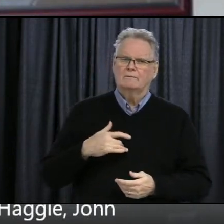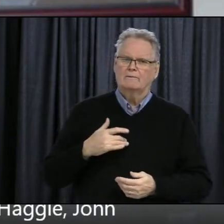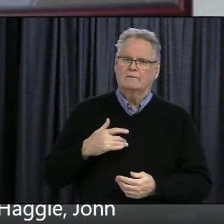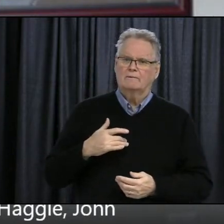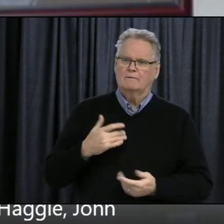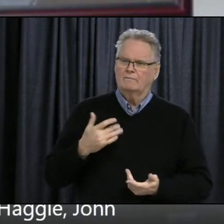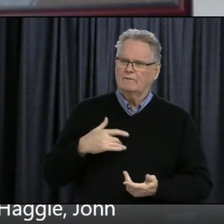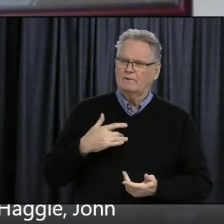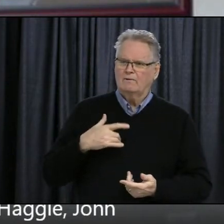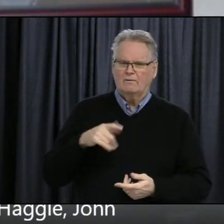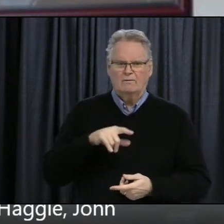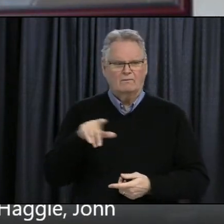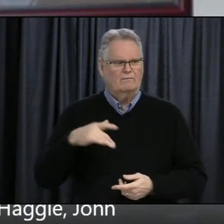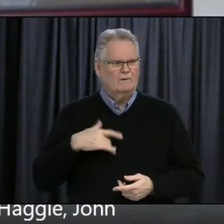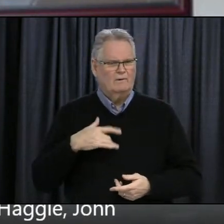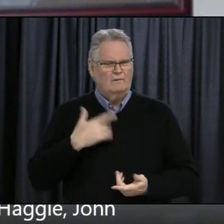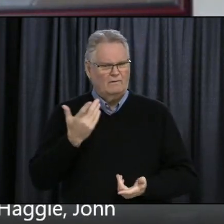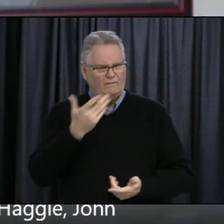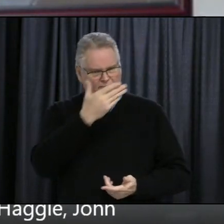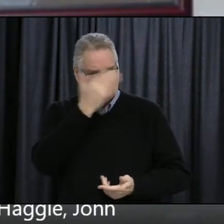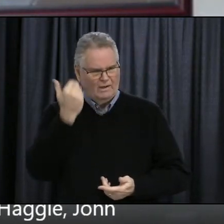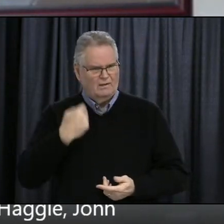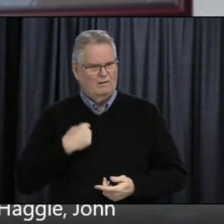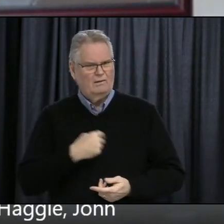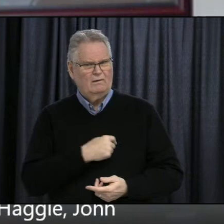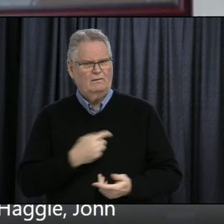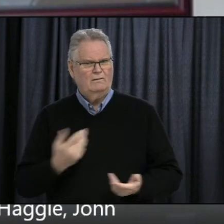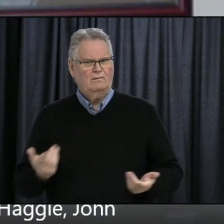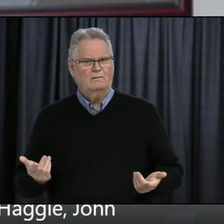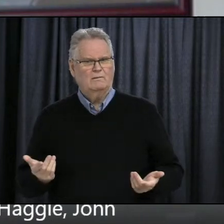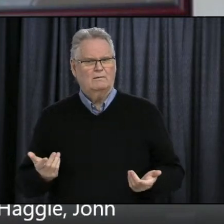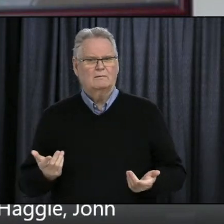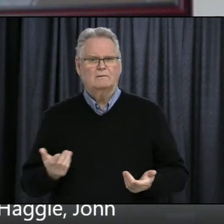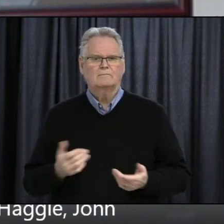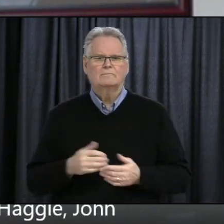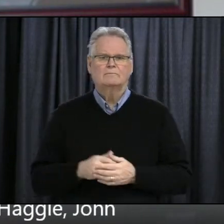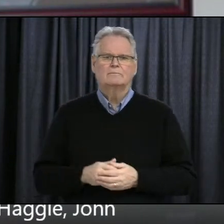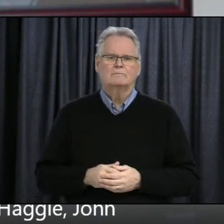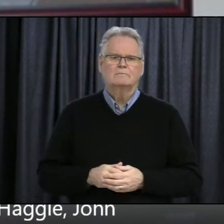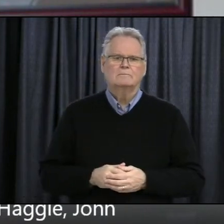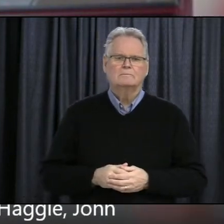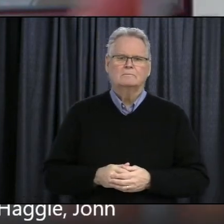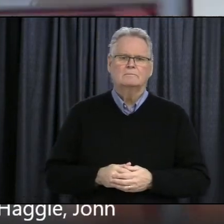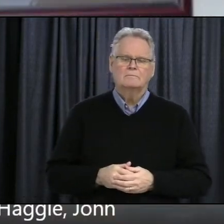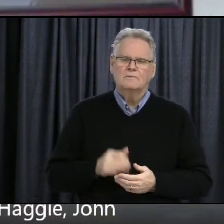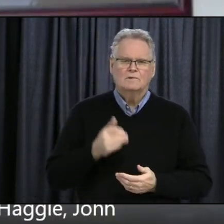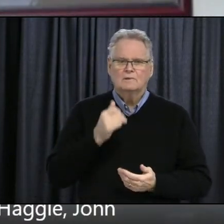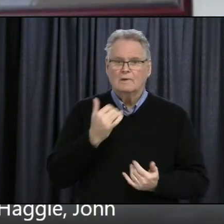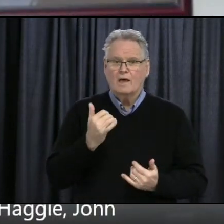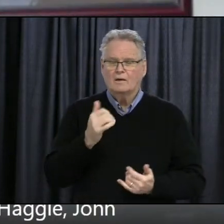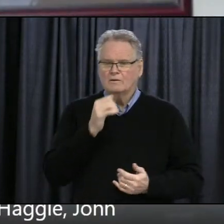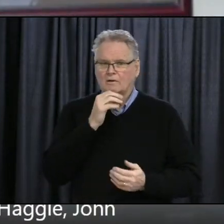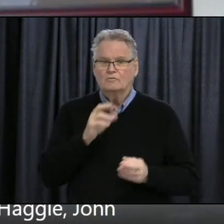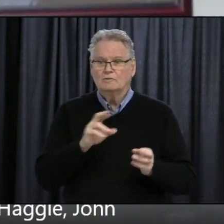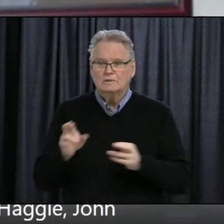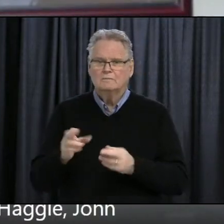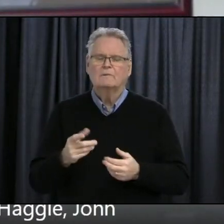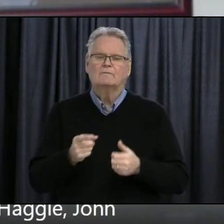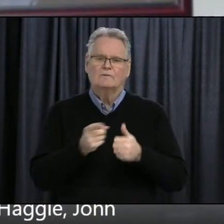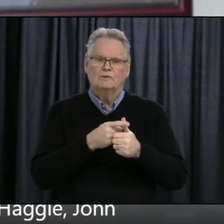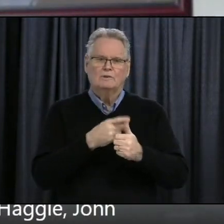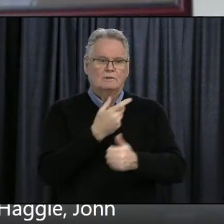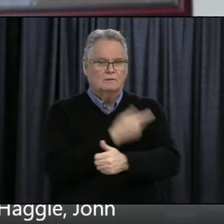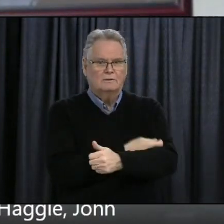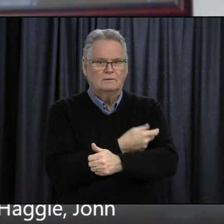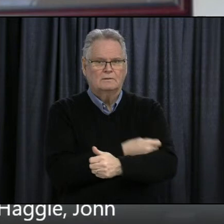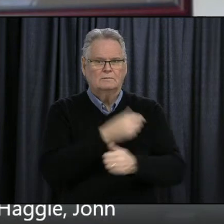of guarantee of vaccine supply. So I think that's the kind of notice that we're going to have when we move from one tranche of high risk